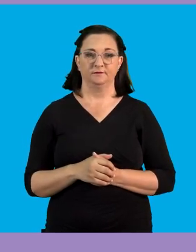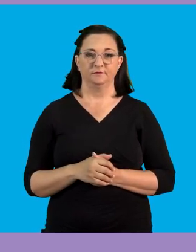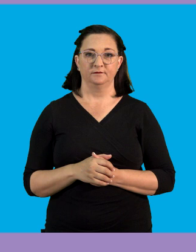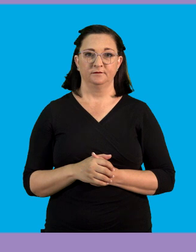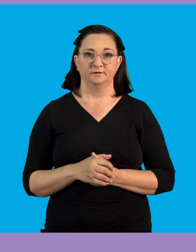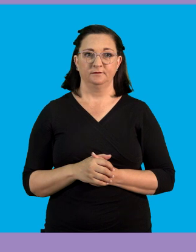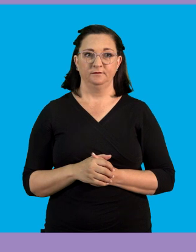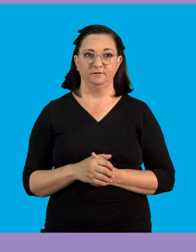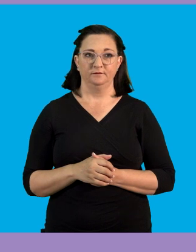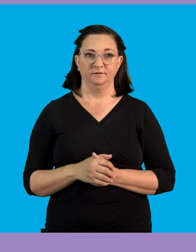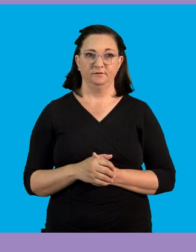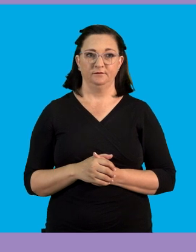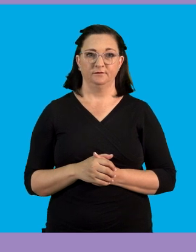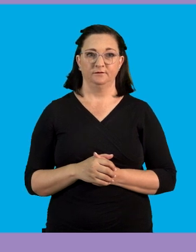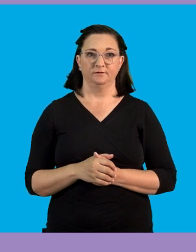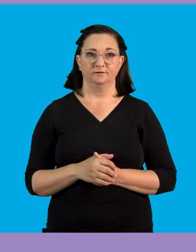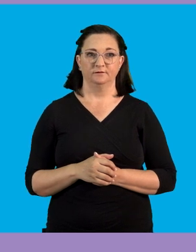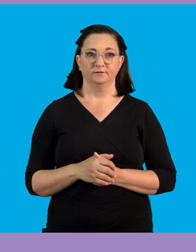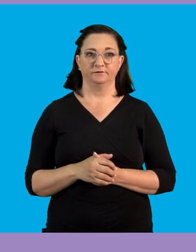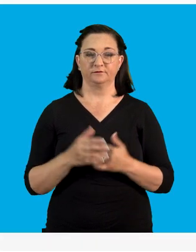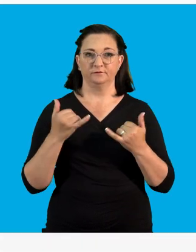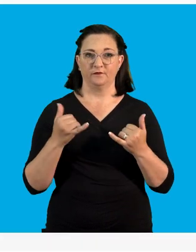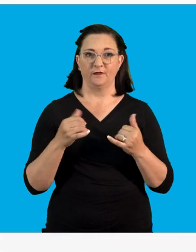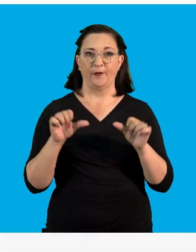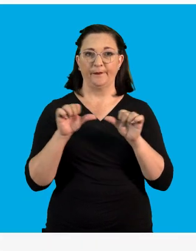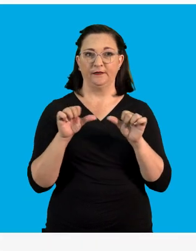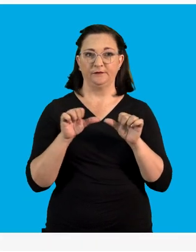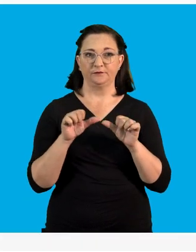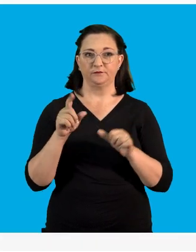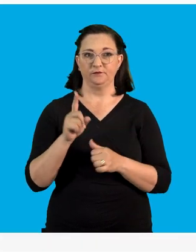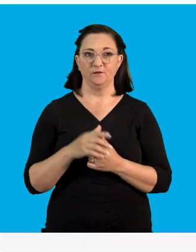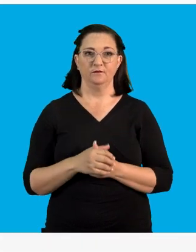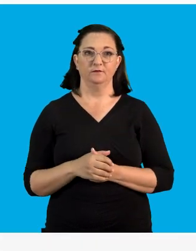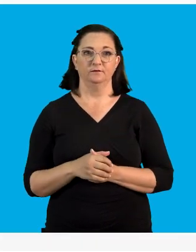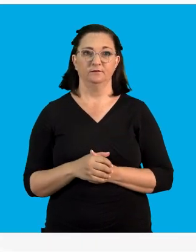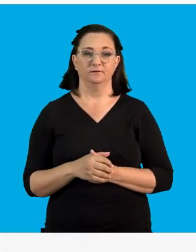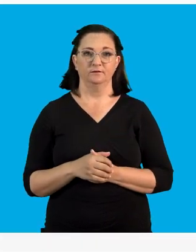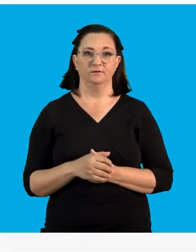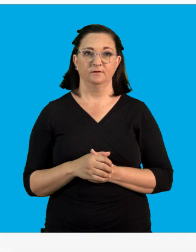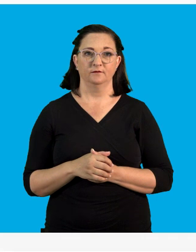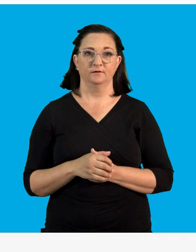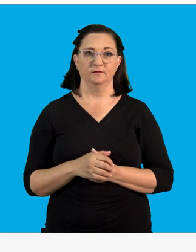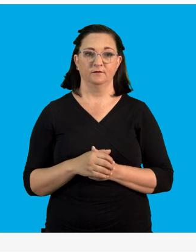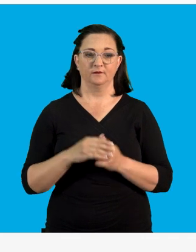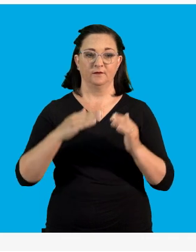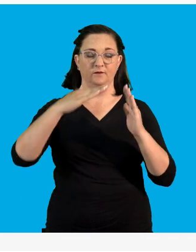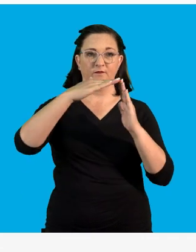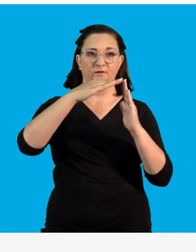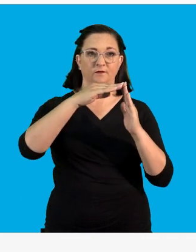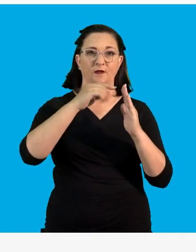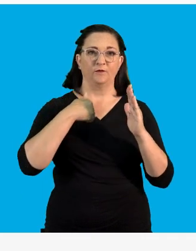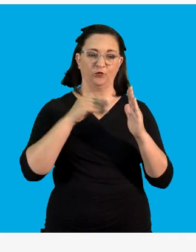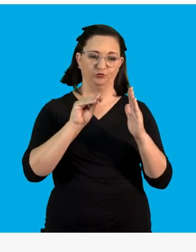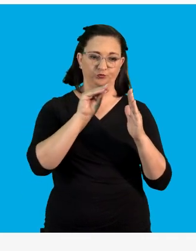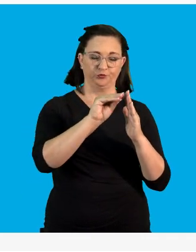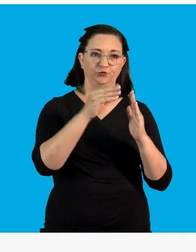angled triangle. Let's see if it is so. We are now measuring angle J, and as you can see, I've